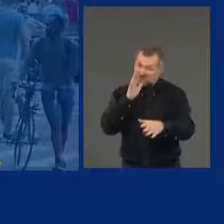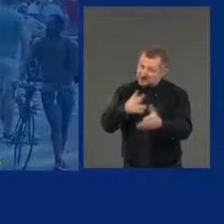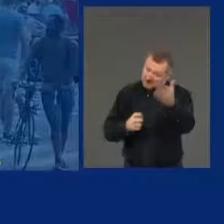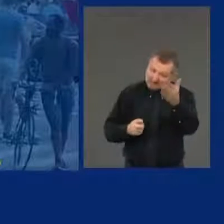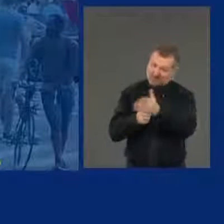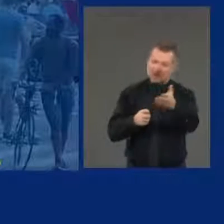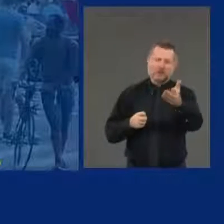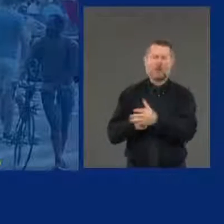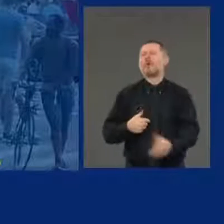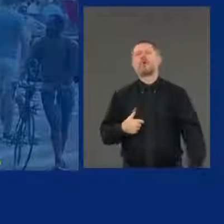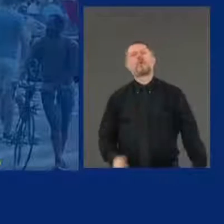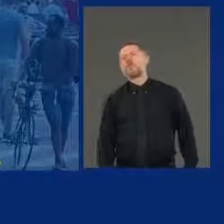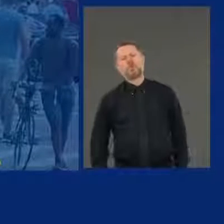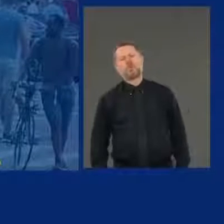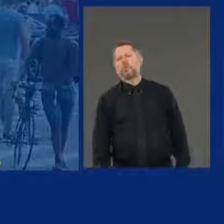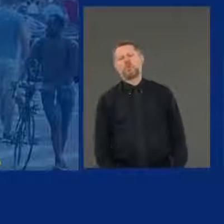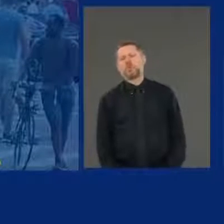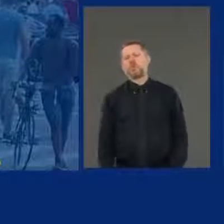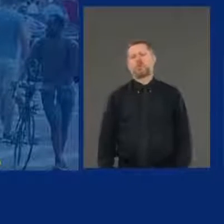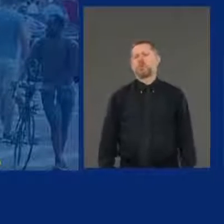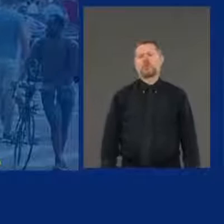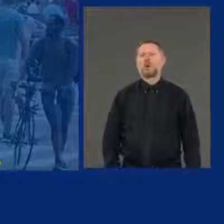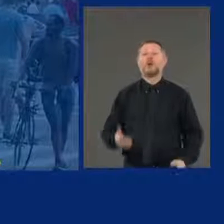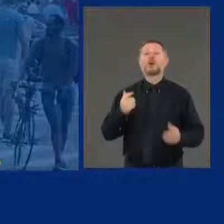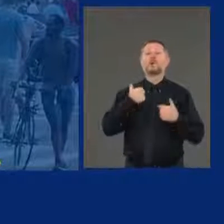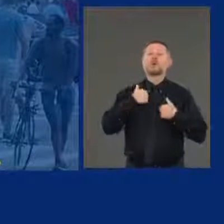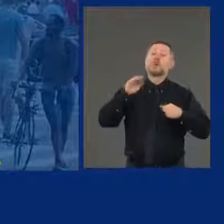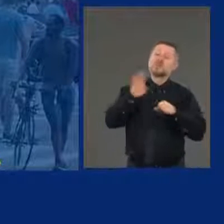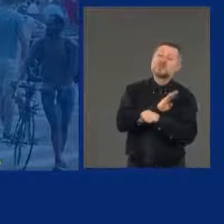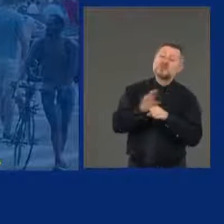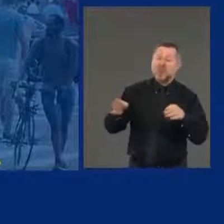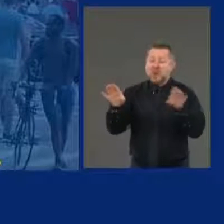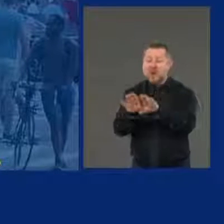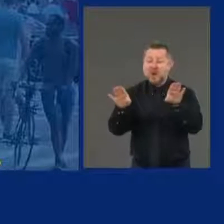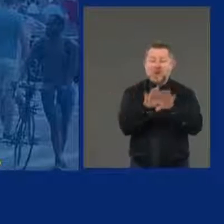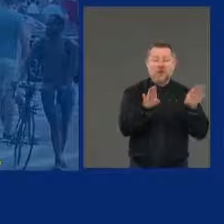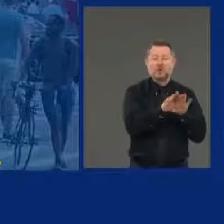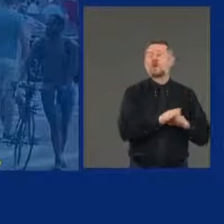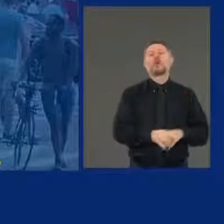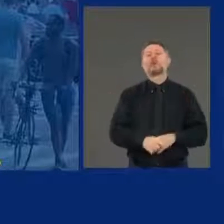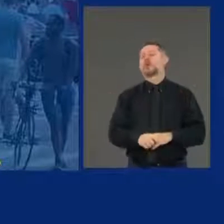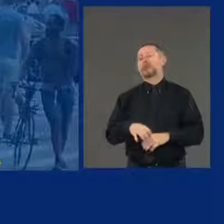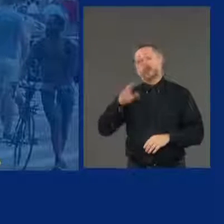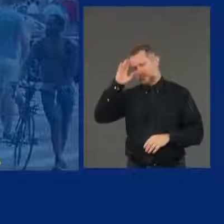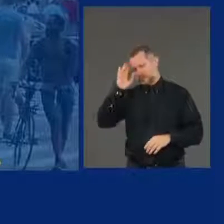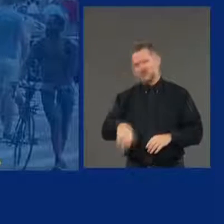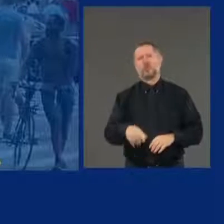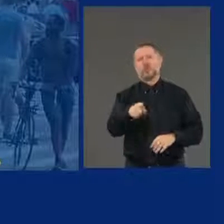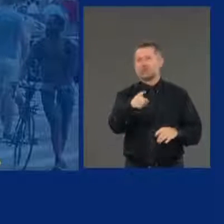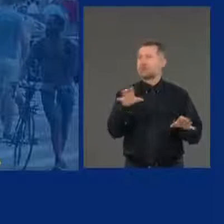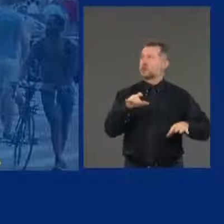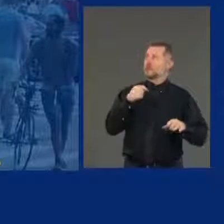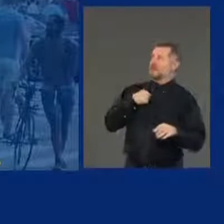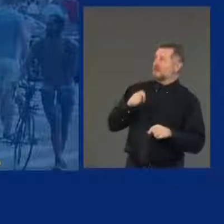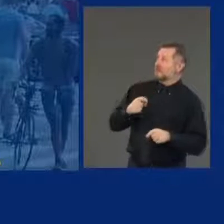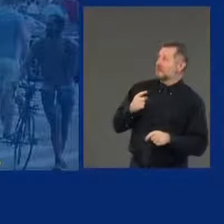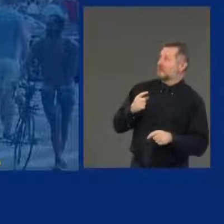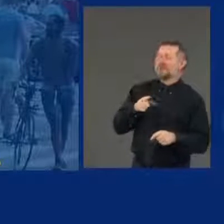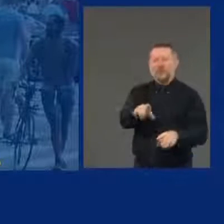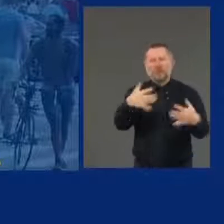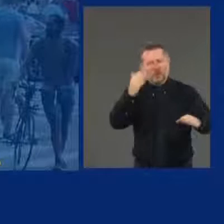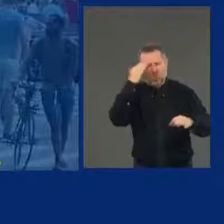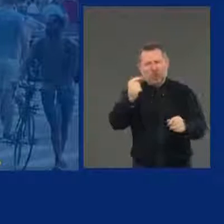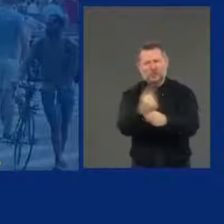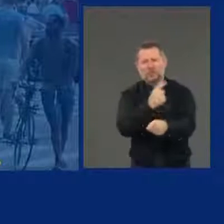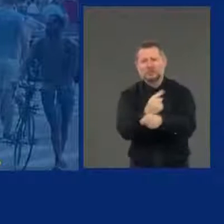home. That's not why they closed their business. They did it because it was the right thing to do. To these people who are now violating it,